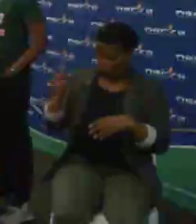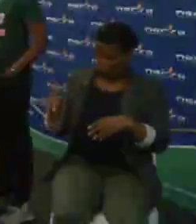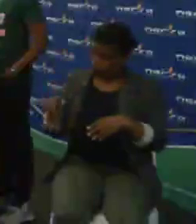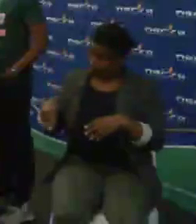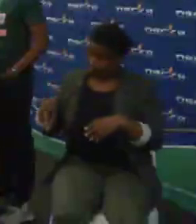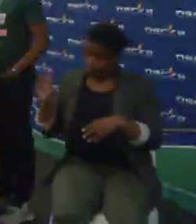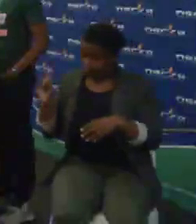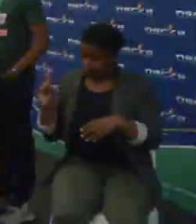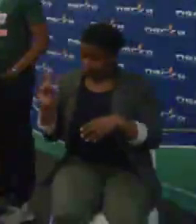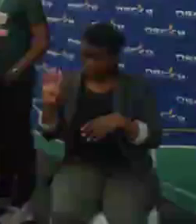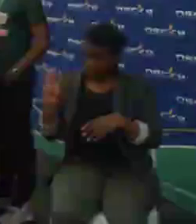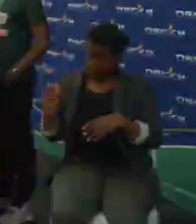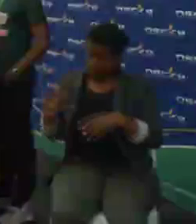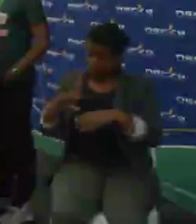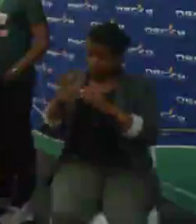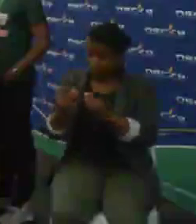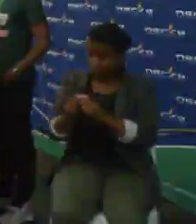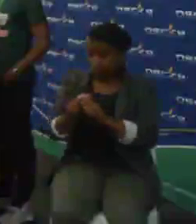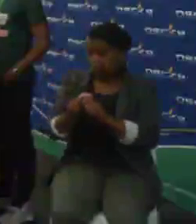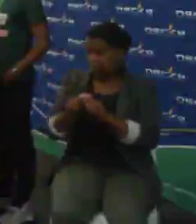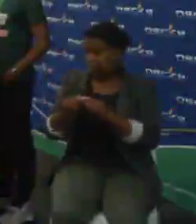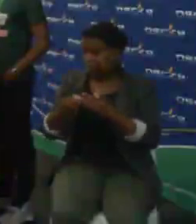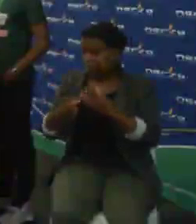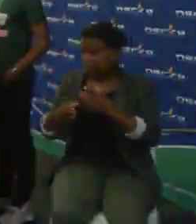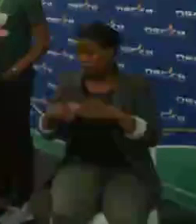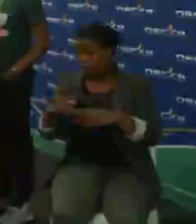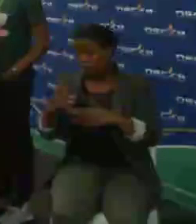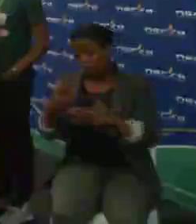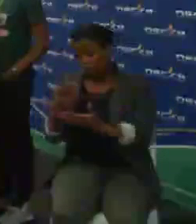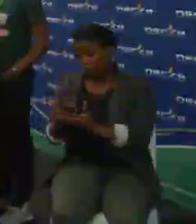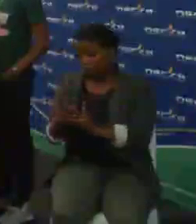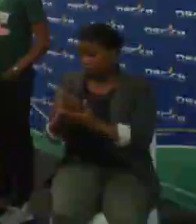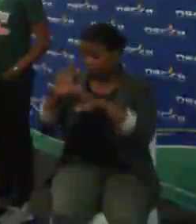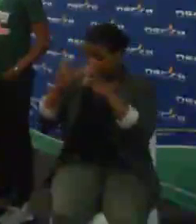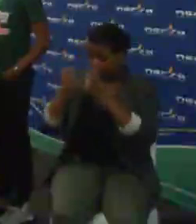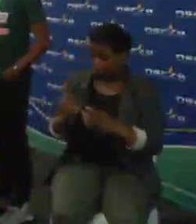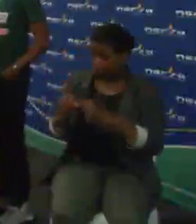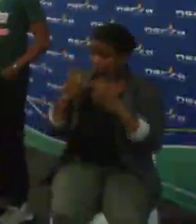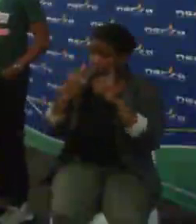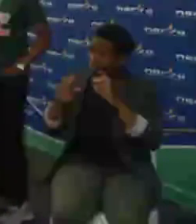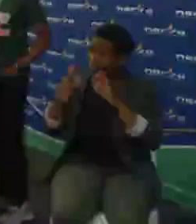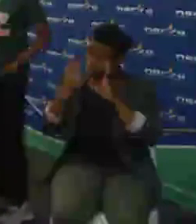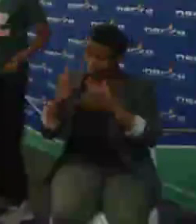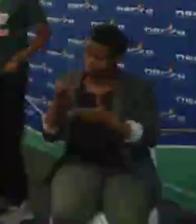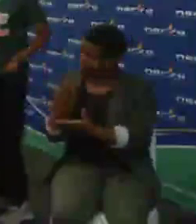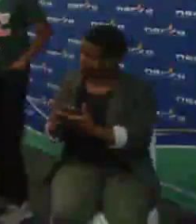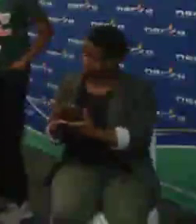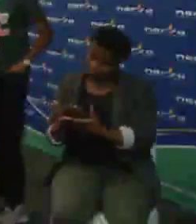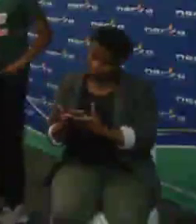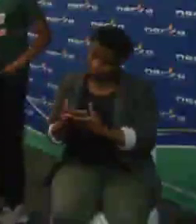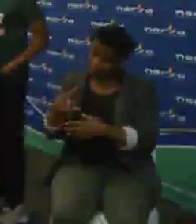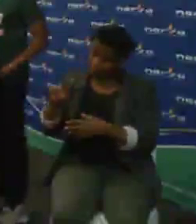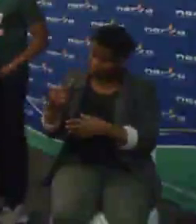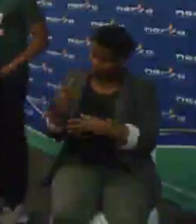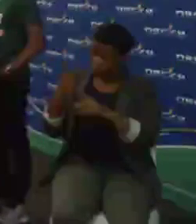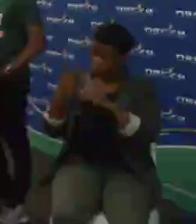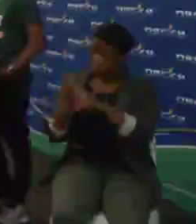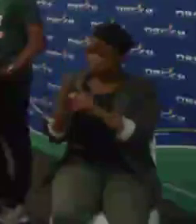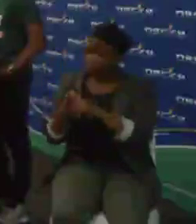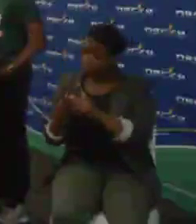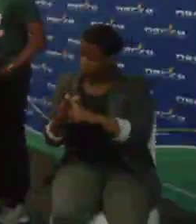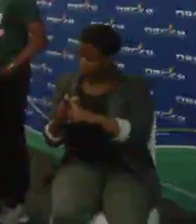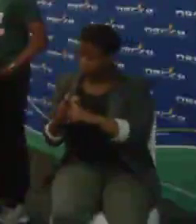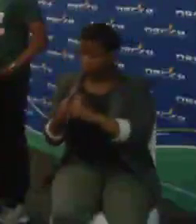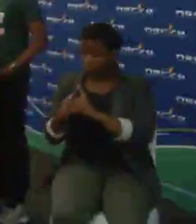and many, if not all of them, have been bastardized by the application by ESCOM. In fact, if you look at the first one where the methodology is